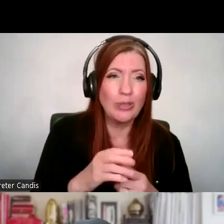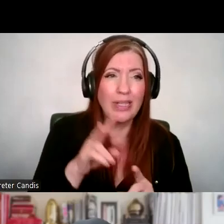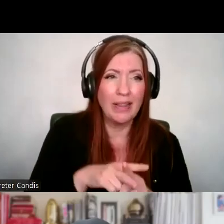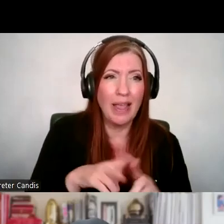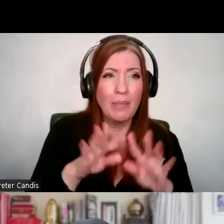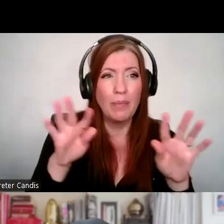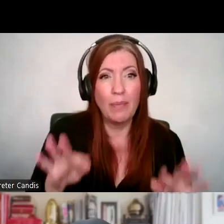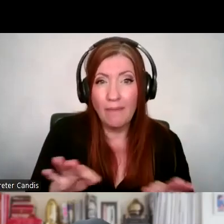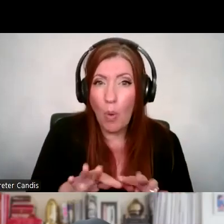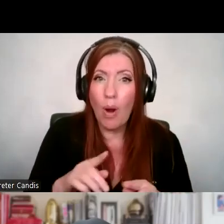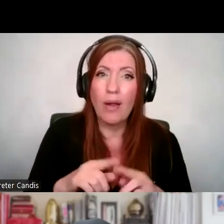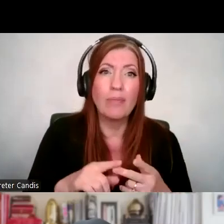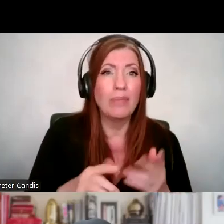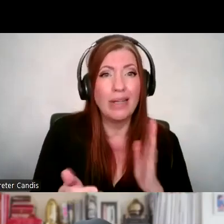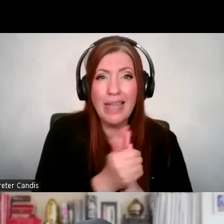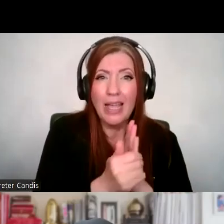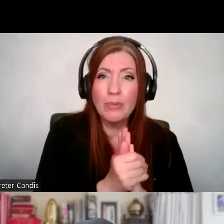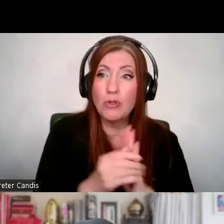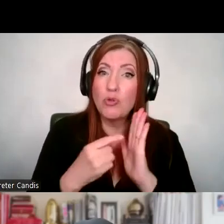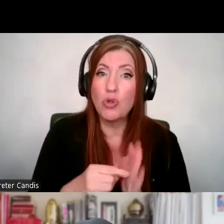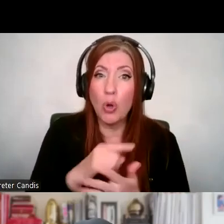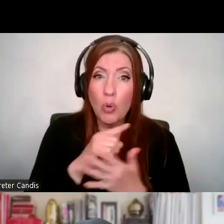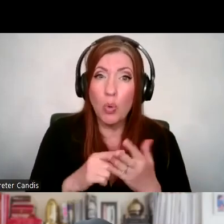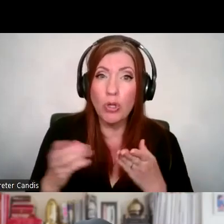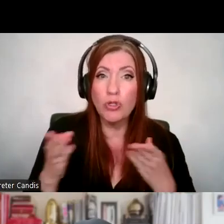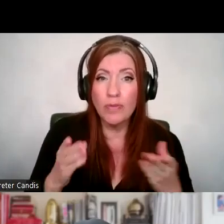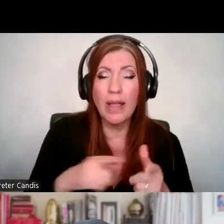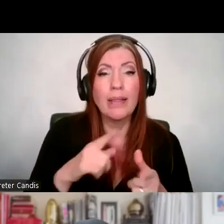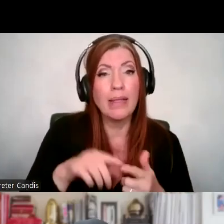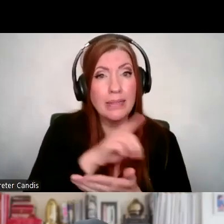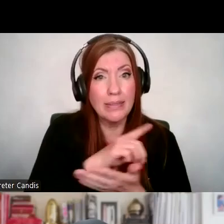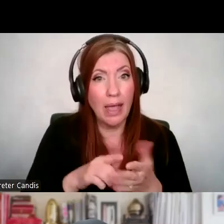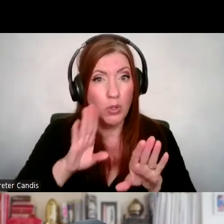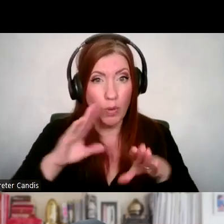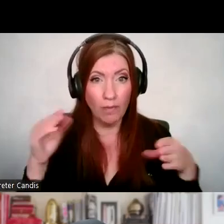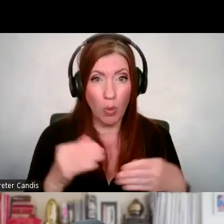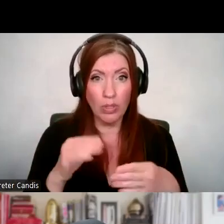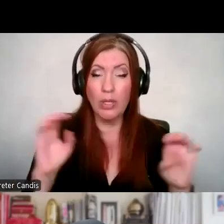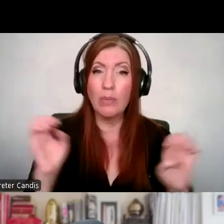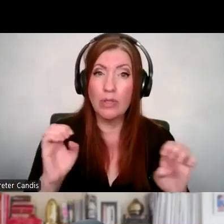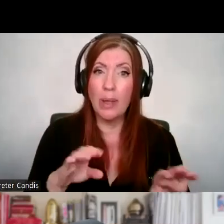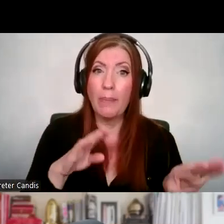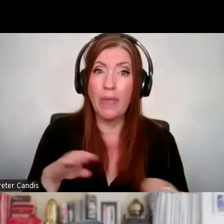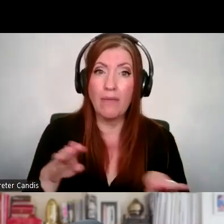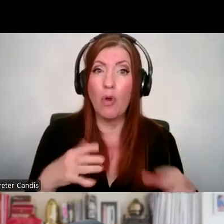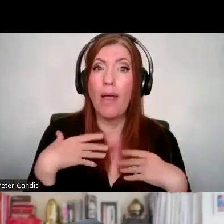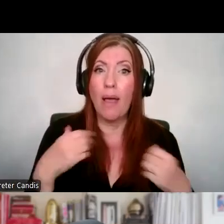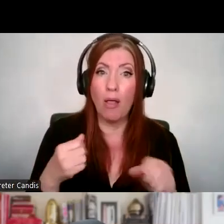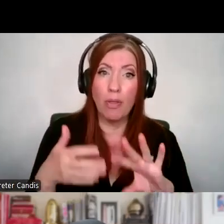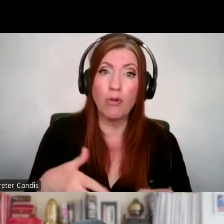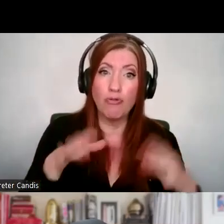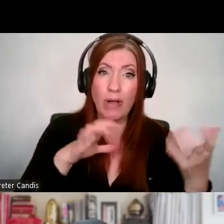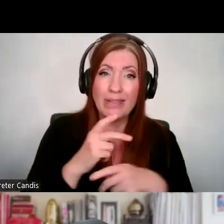show to explain what these services are, and really designed to focus on emergency behavioral health crisis care, Stephanie, which means a